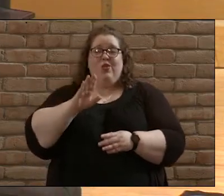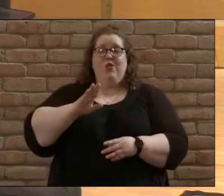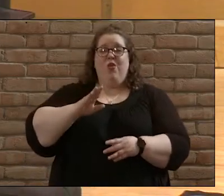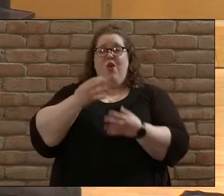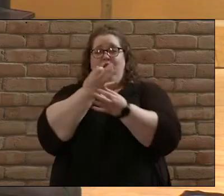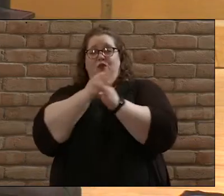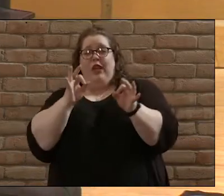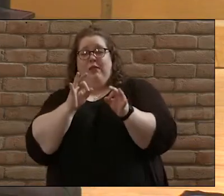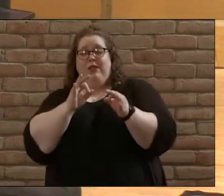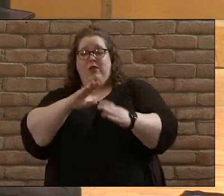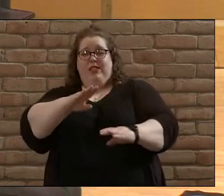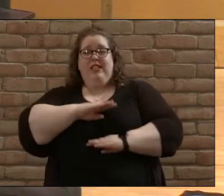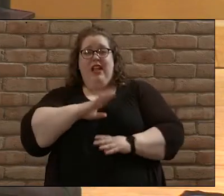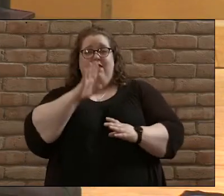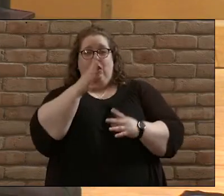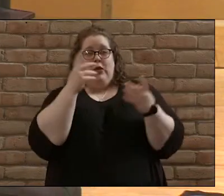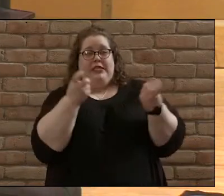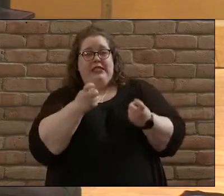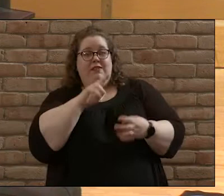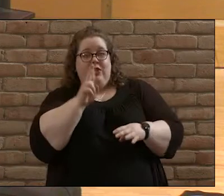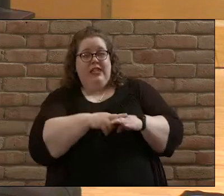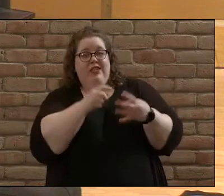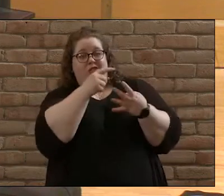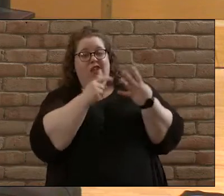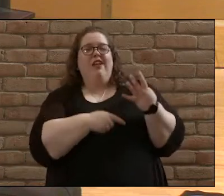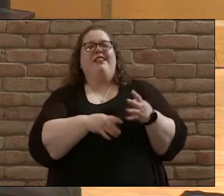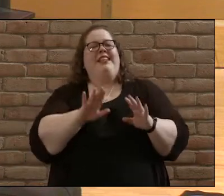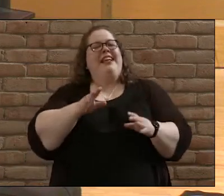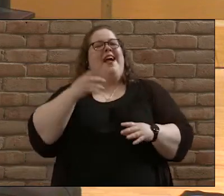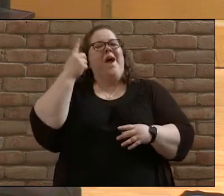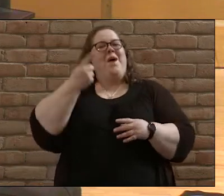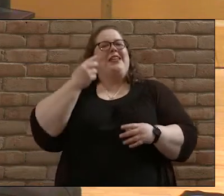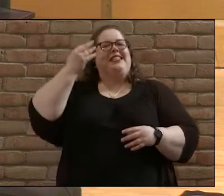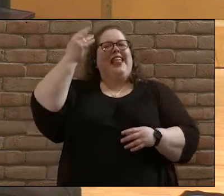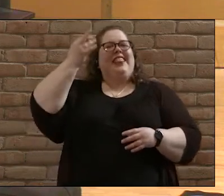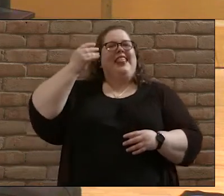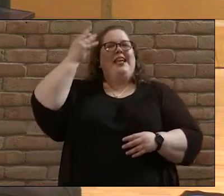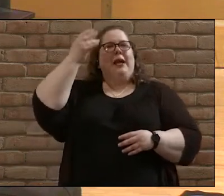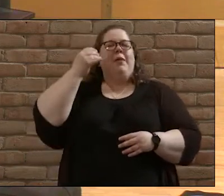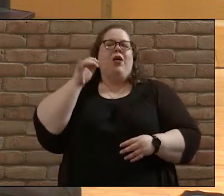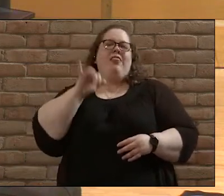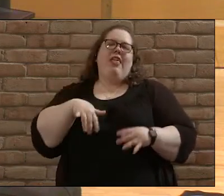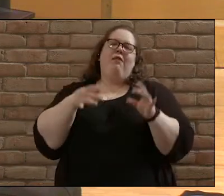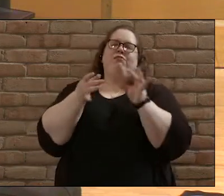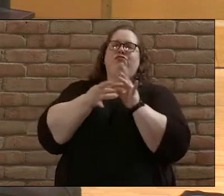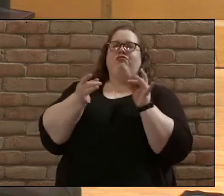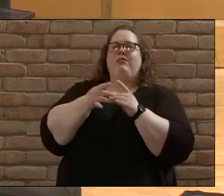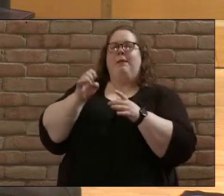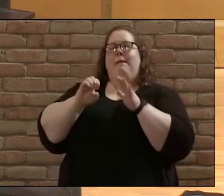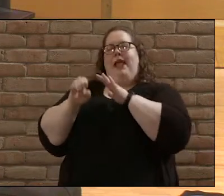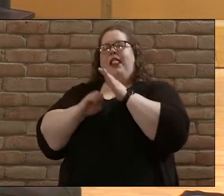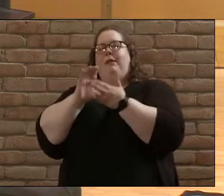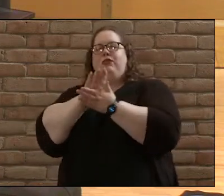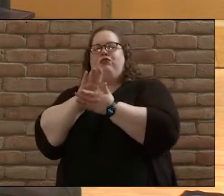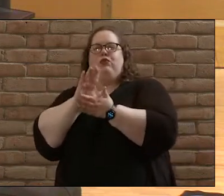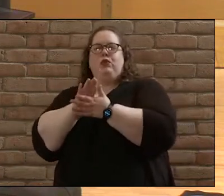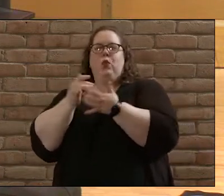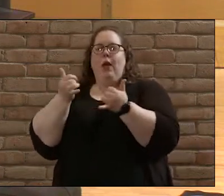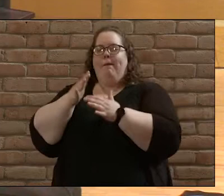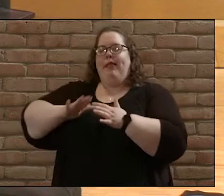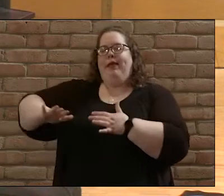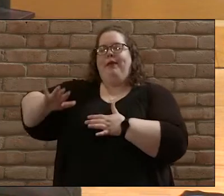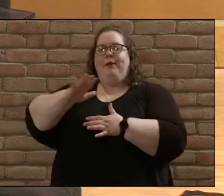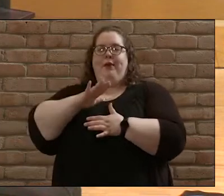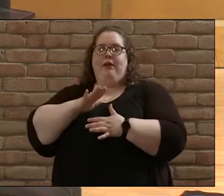sinful nature always makes me think of the comeback that you might hear in an elementary school playground. At least you heard it in